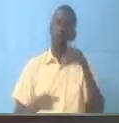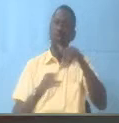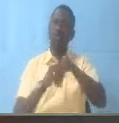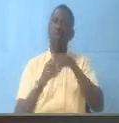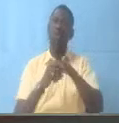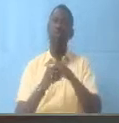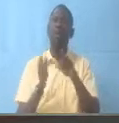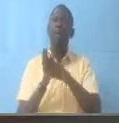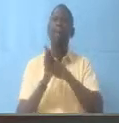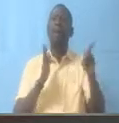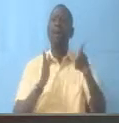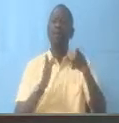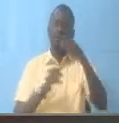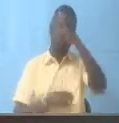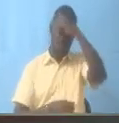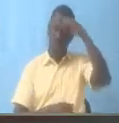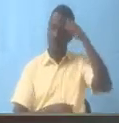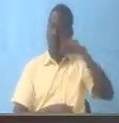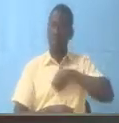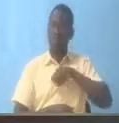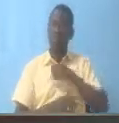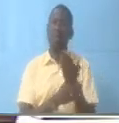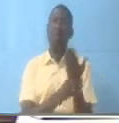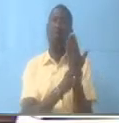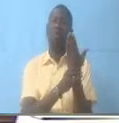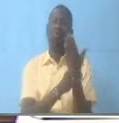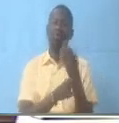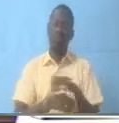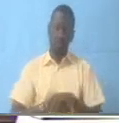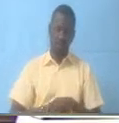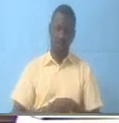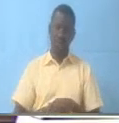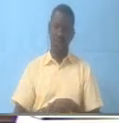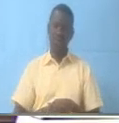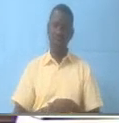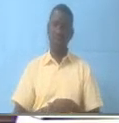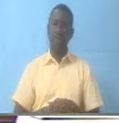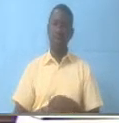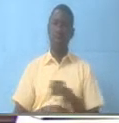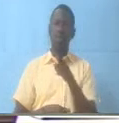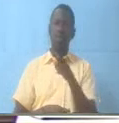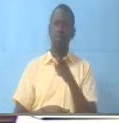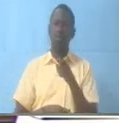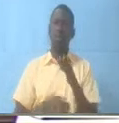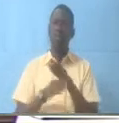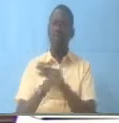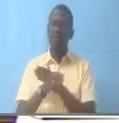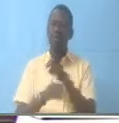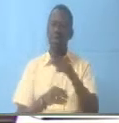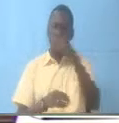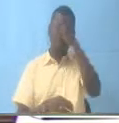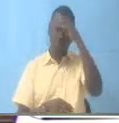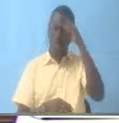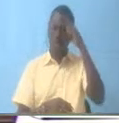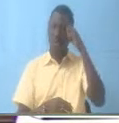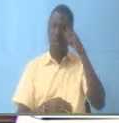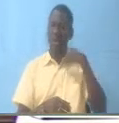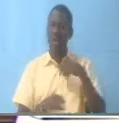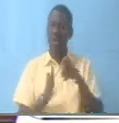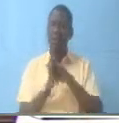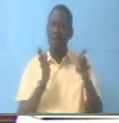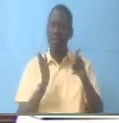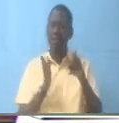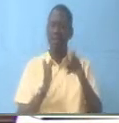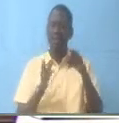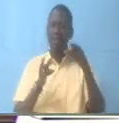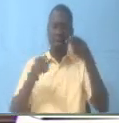practice. Ma dem nag di yaxantul suma bopp. For how long did you work as a State Counsel before leaving for the private practice? Ba nga nekkee